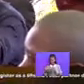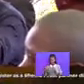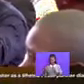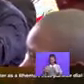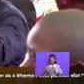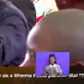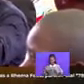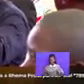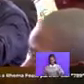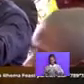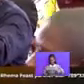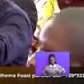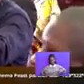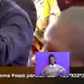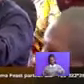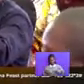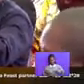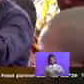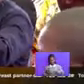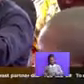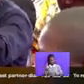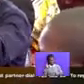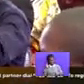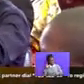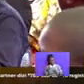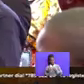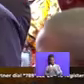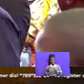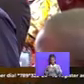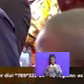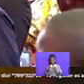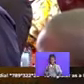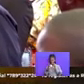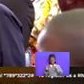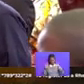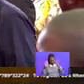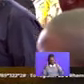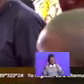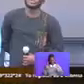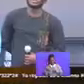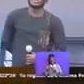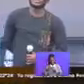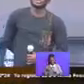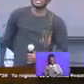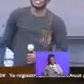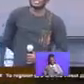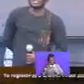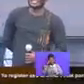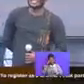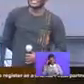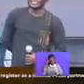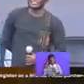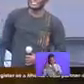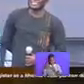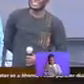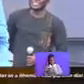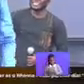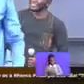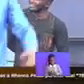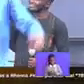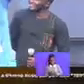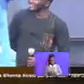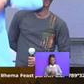the marketplace that are listen listen wait if you clap too early I forget the prophecy I'm a